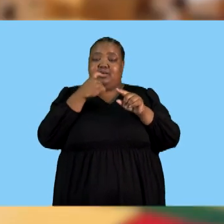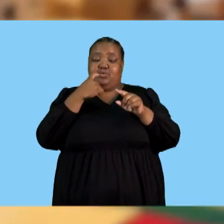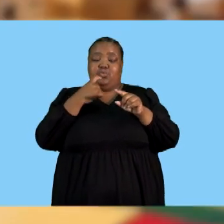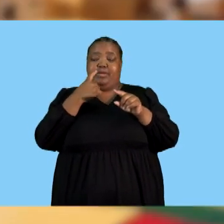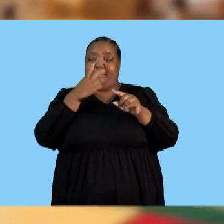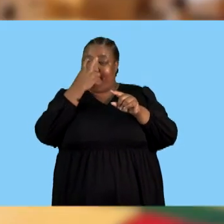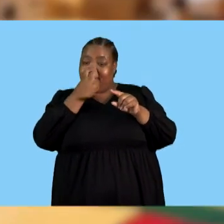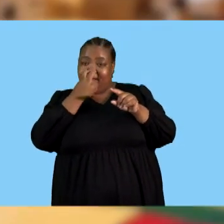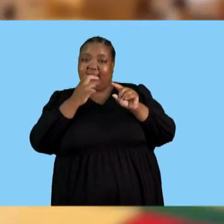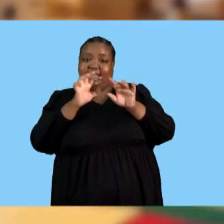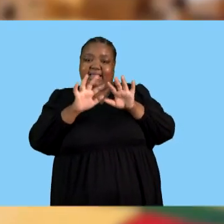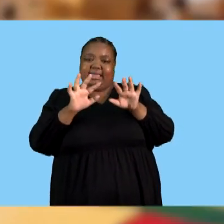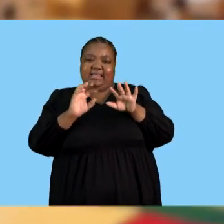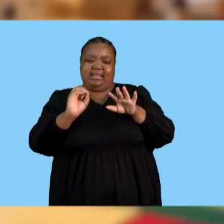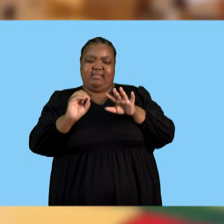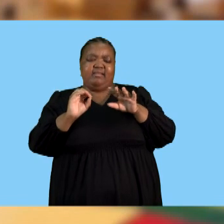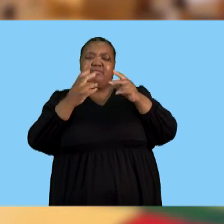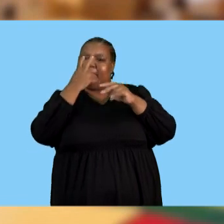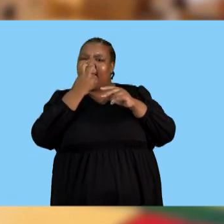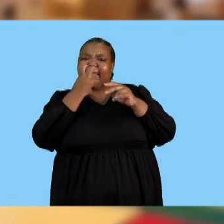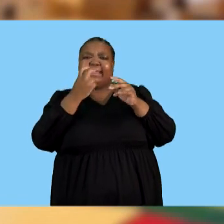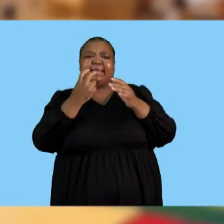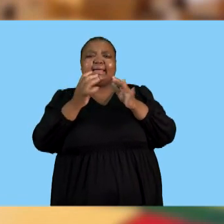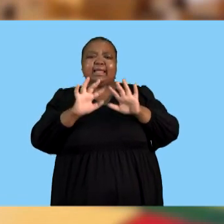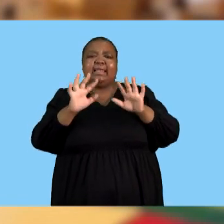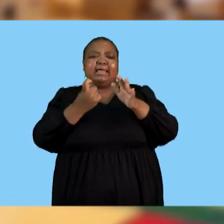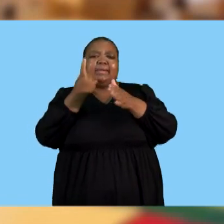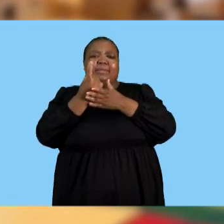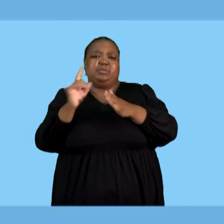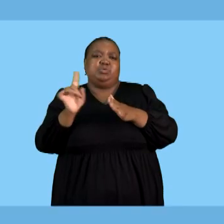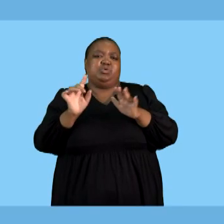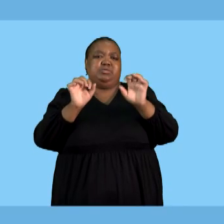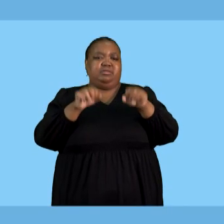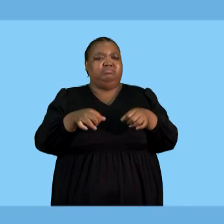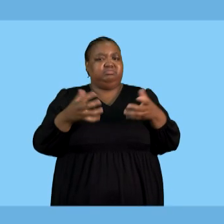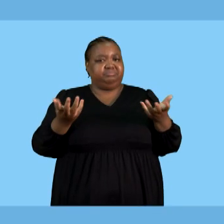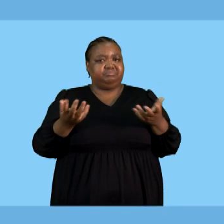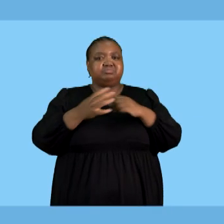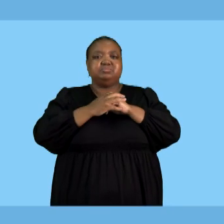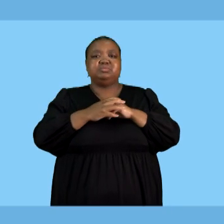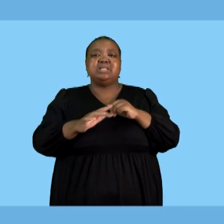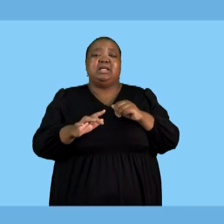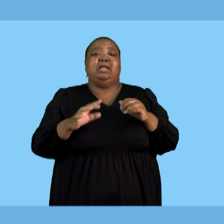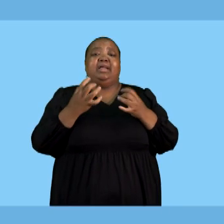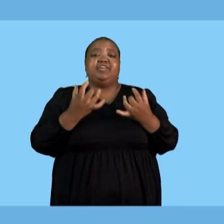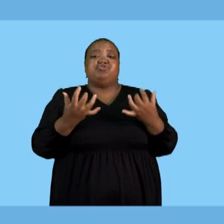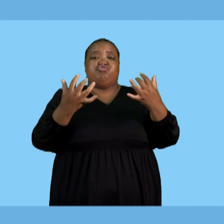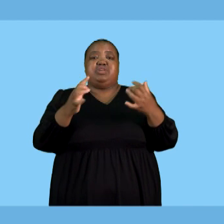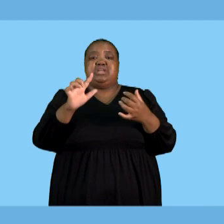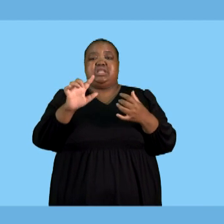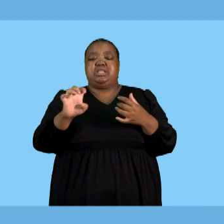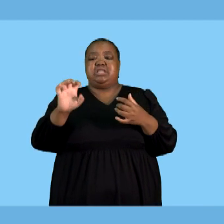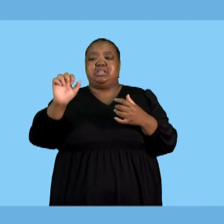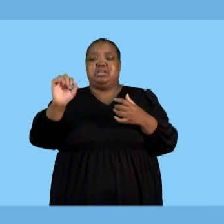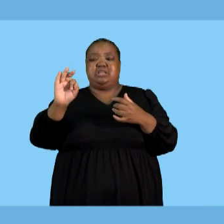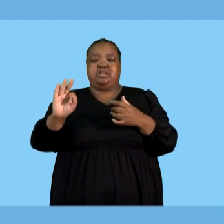discuss then what happens to the black color. We can also say the very same example using a green leaf.